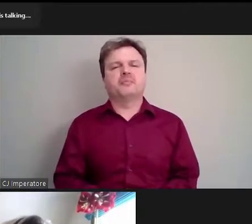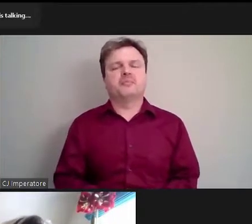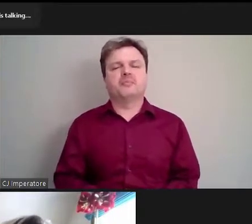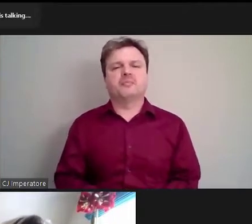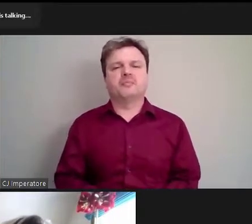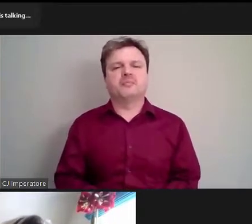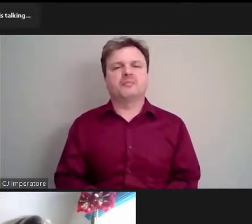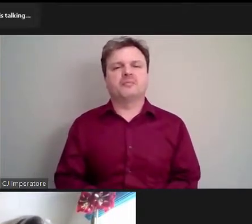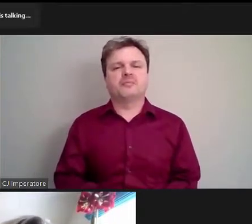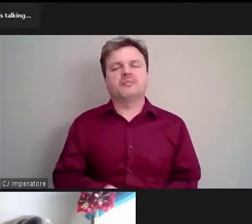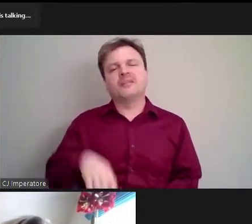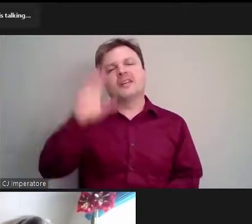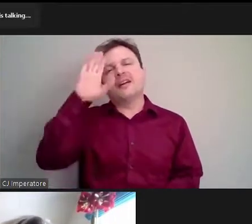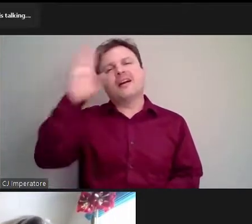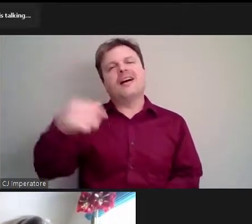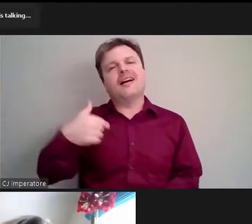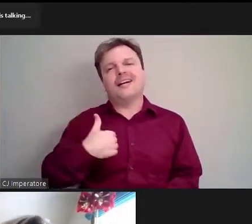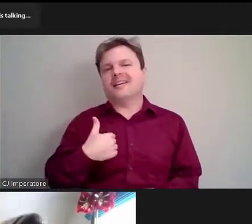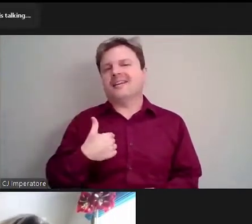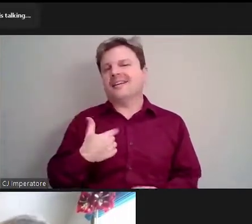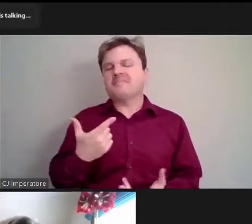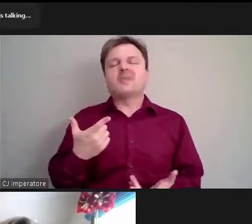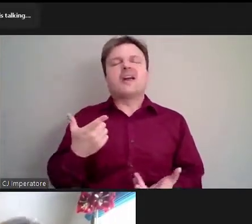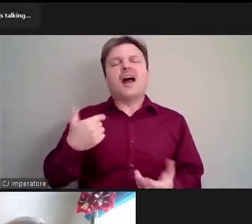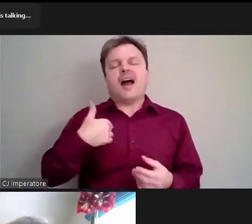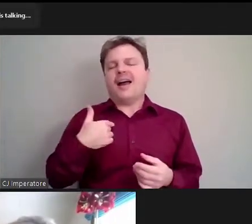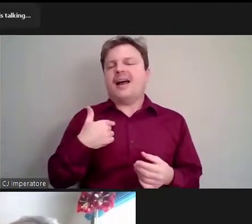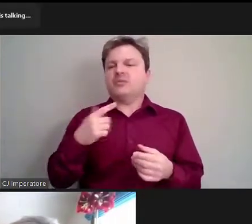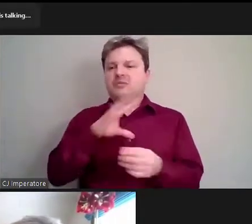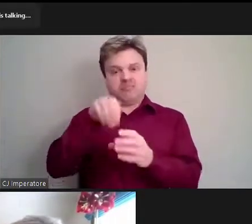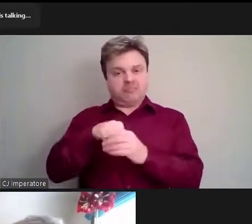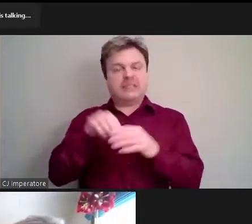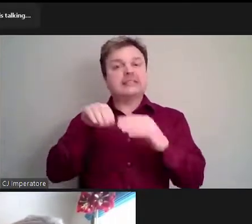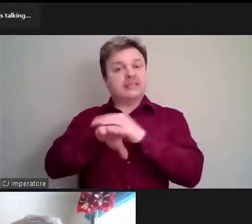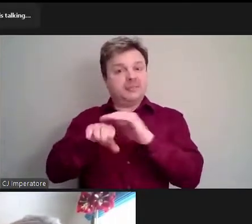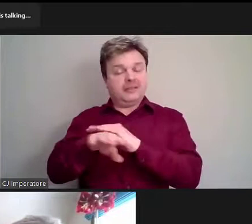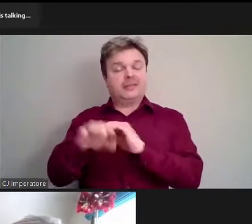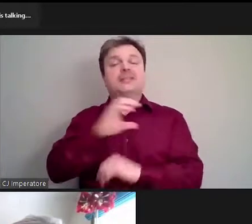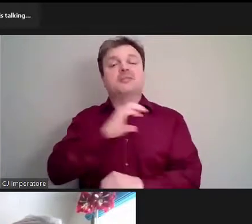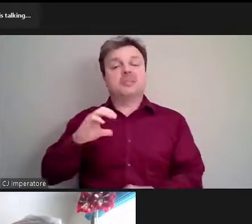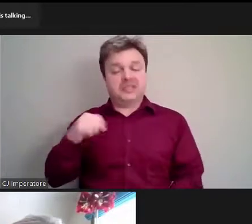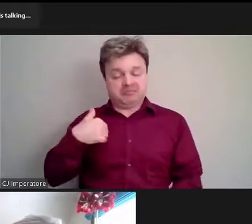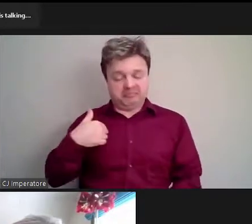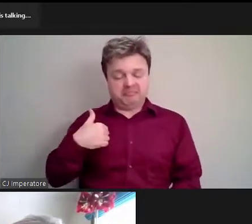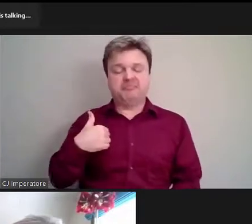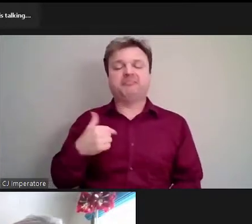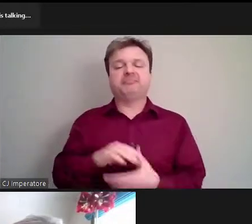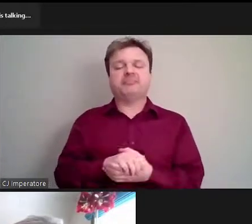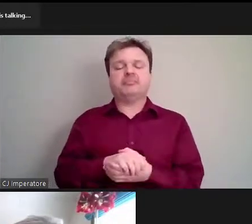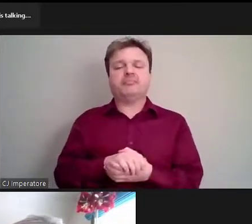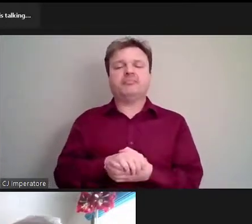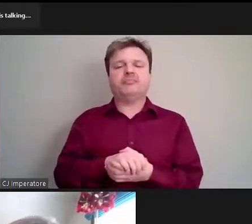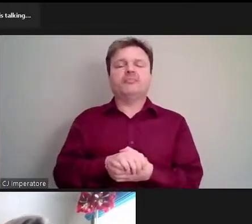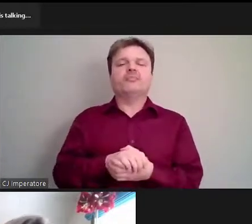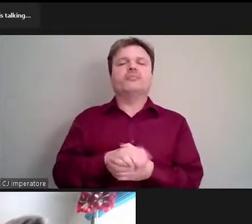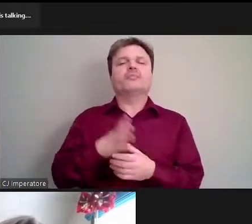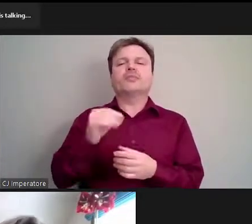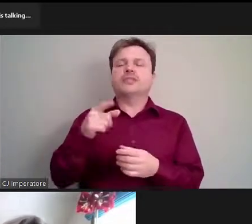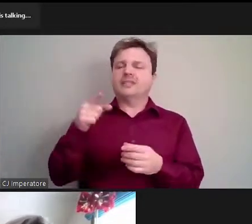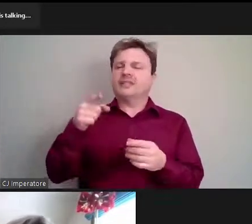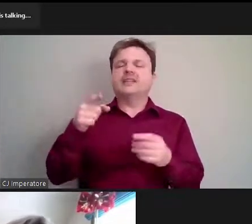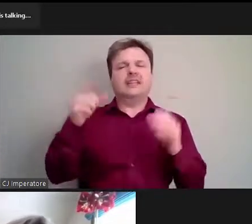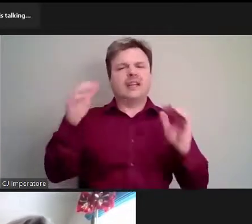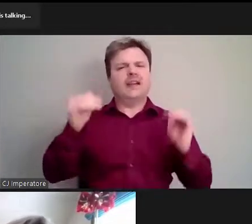Hi, I'm Em, and I was part of the accessibility committee and part of the advanced topics